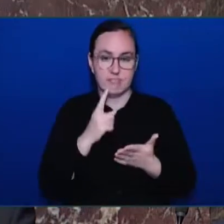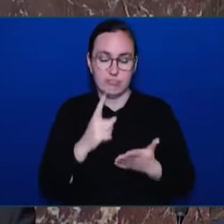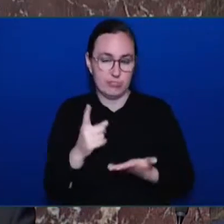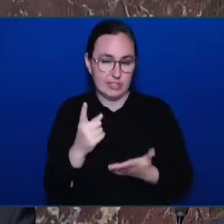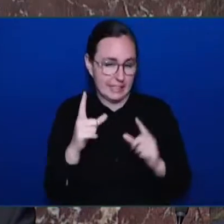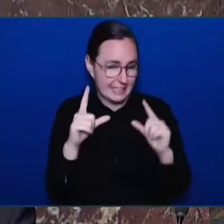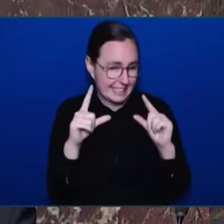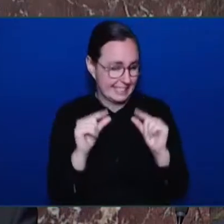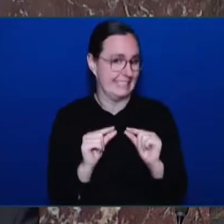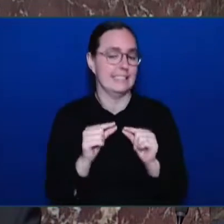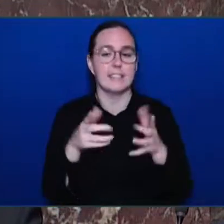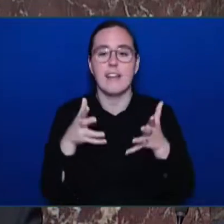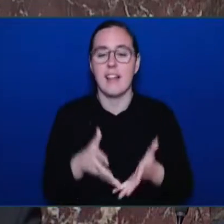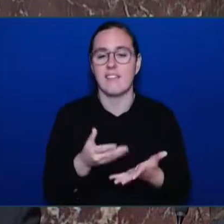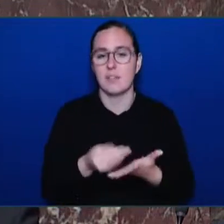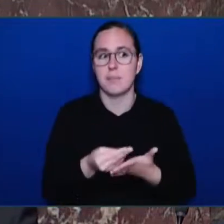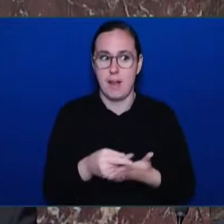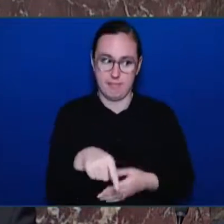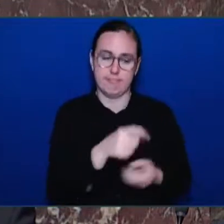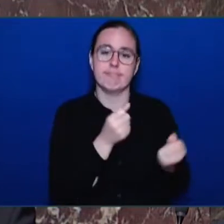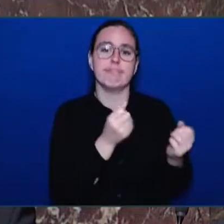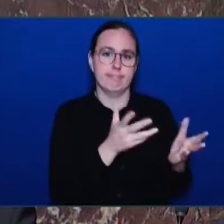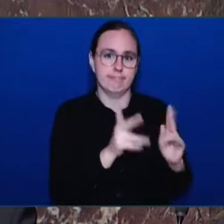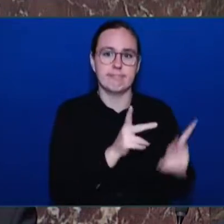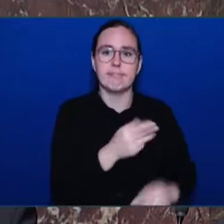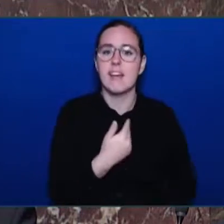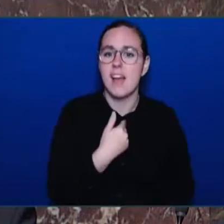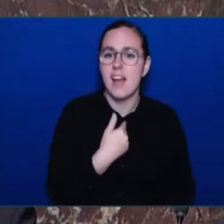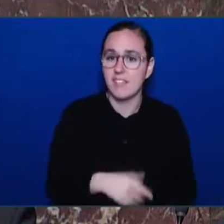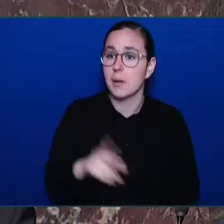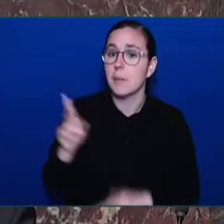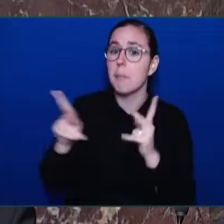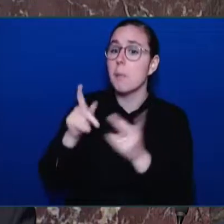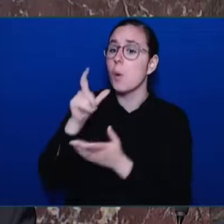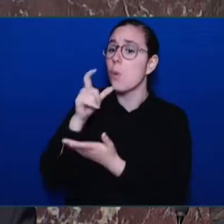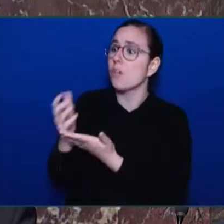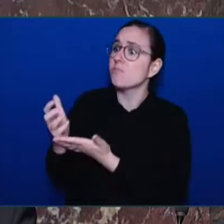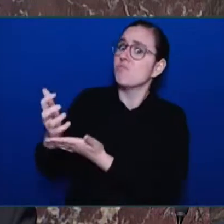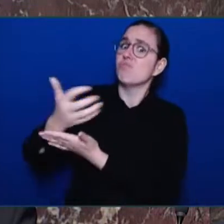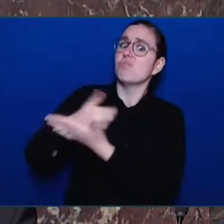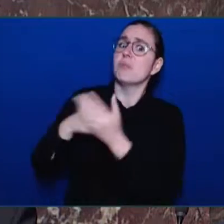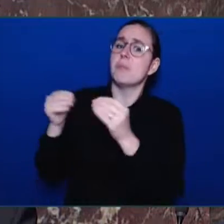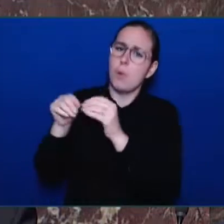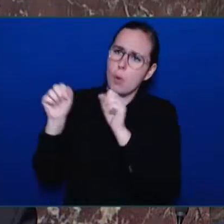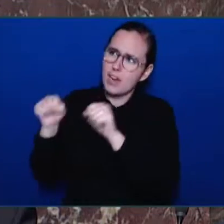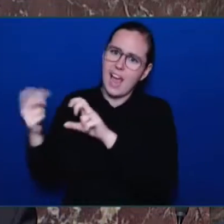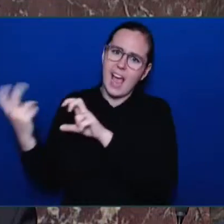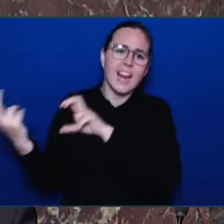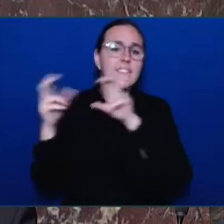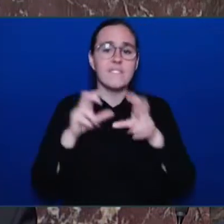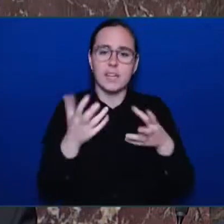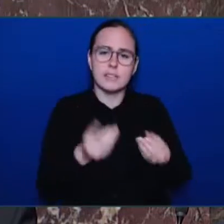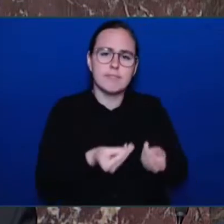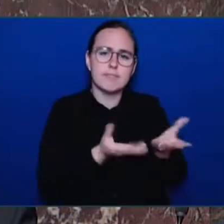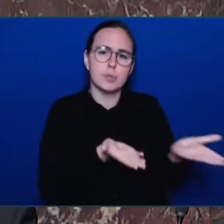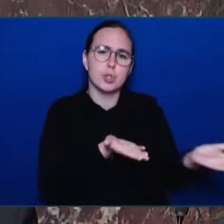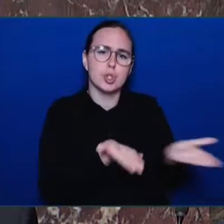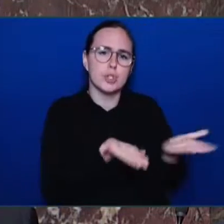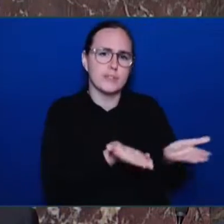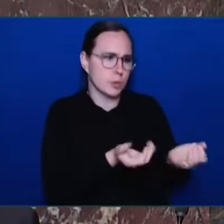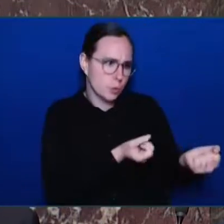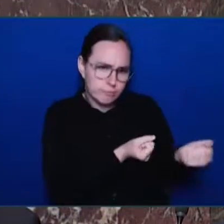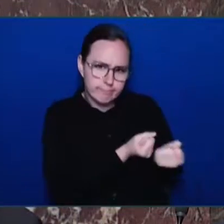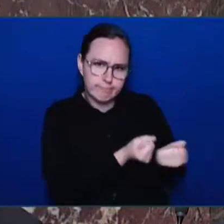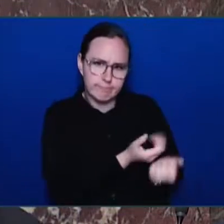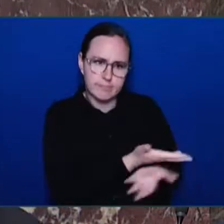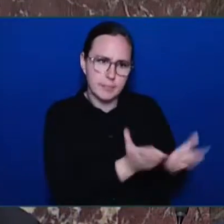we can improve on and invest in our social services to help individuals and families. These jobs in a strong economy also